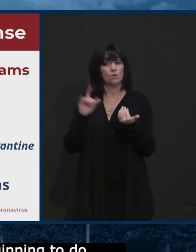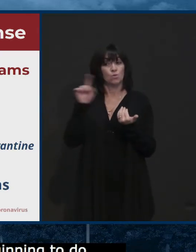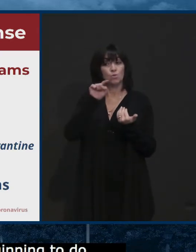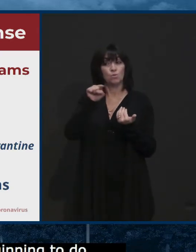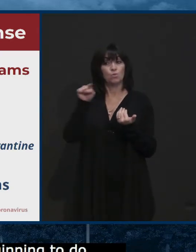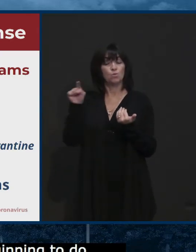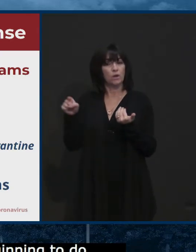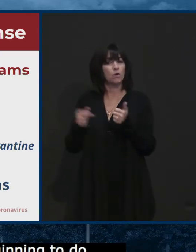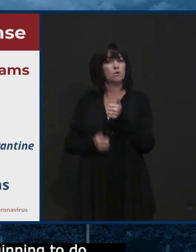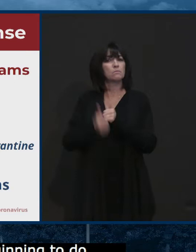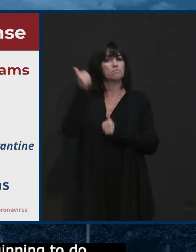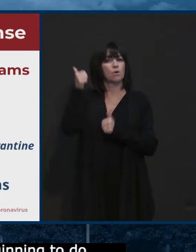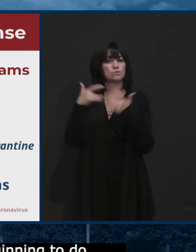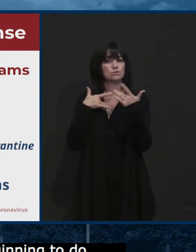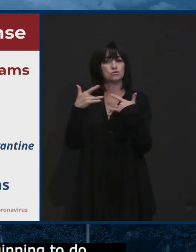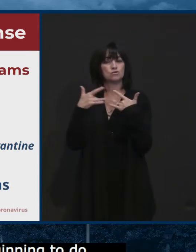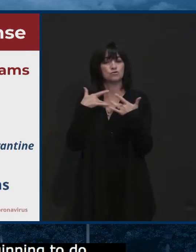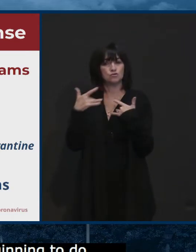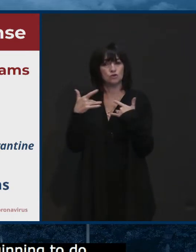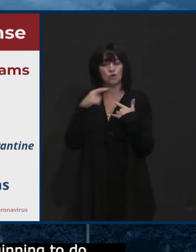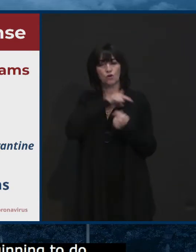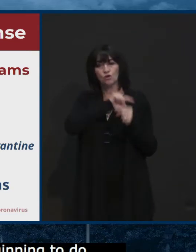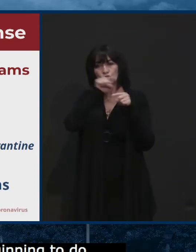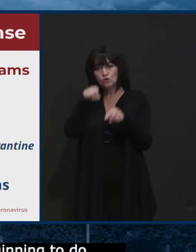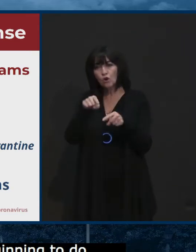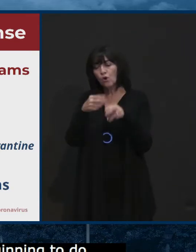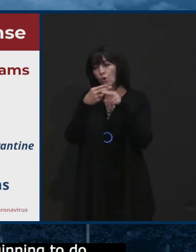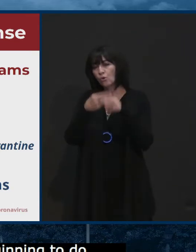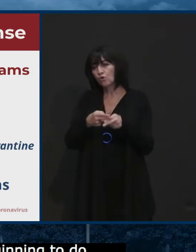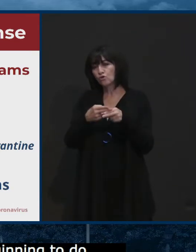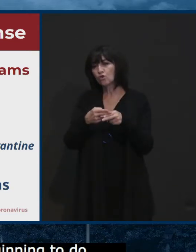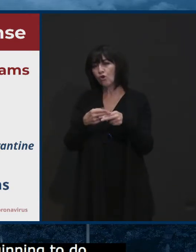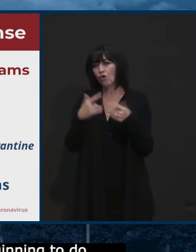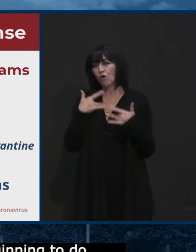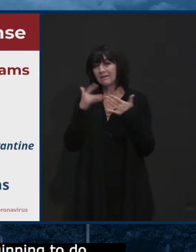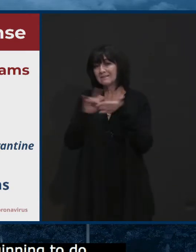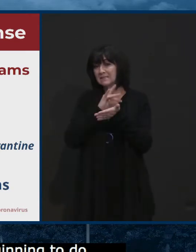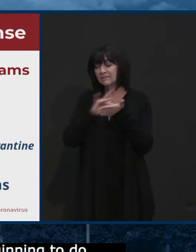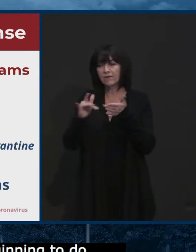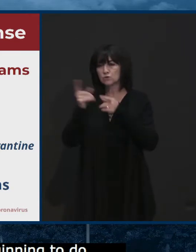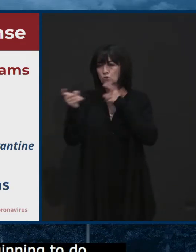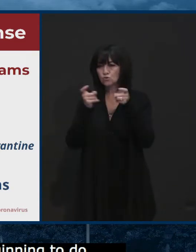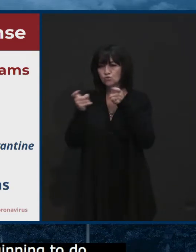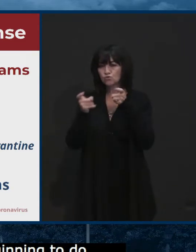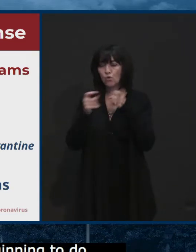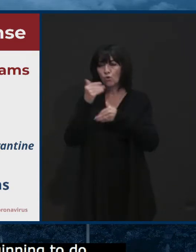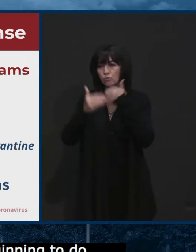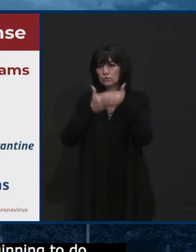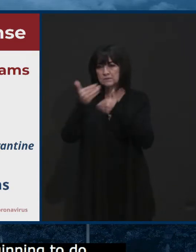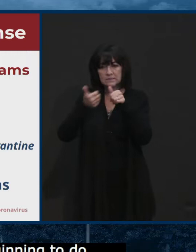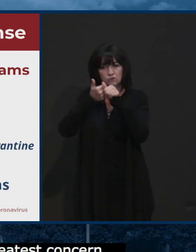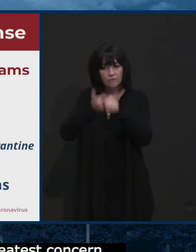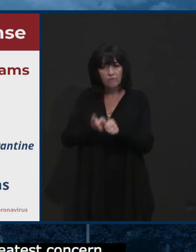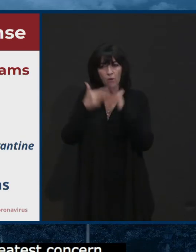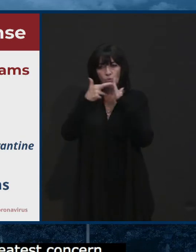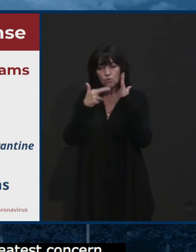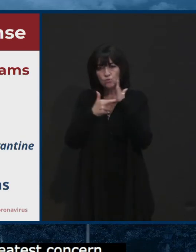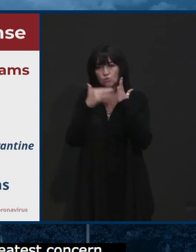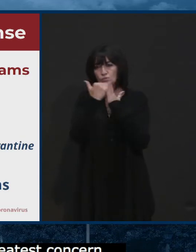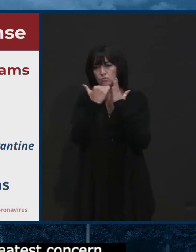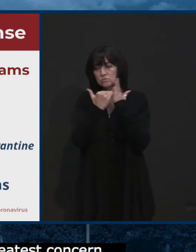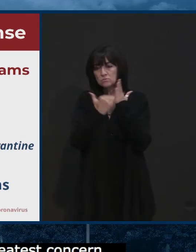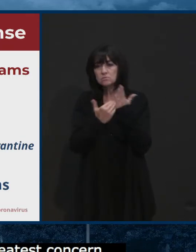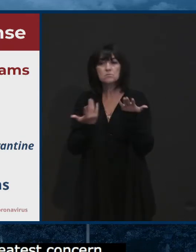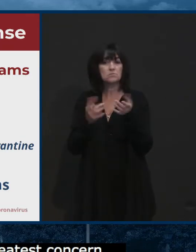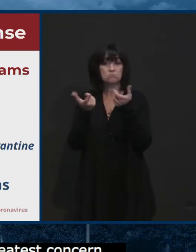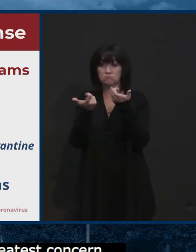greatest concerns, is supporting them with infection control procedures, whether that's how to isolate or